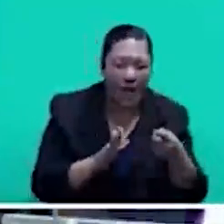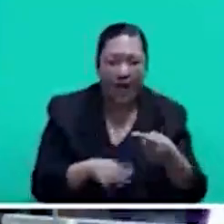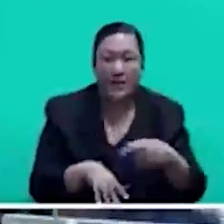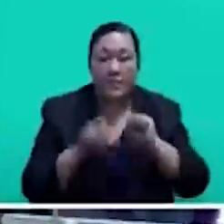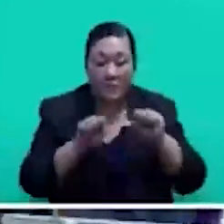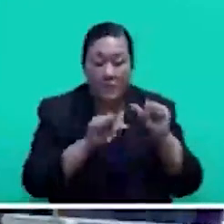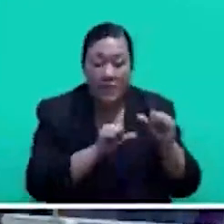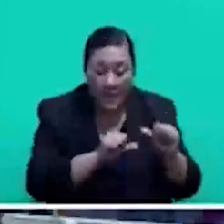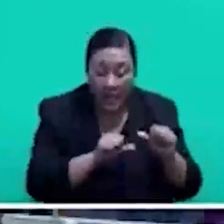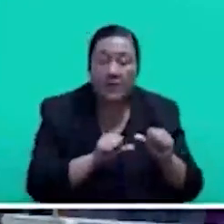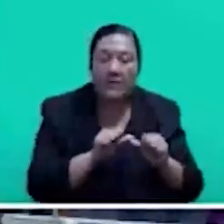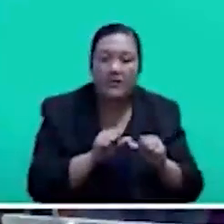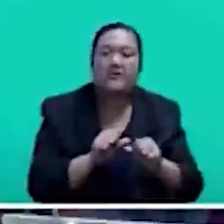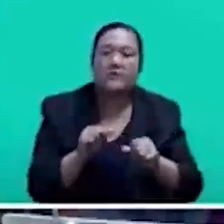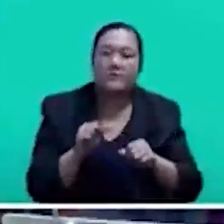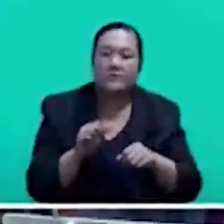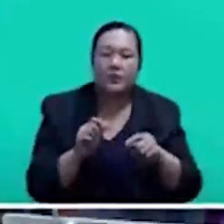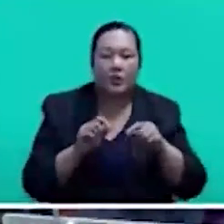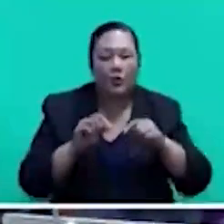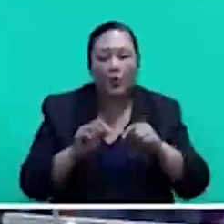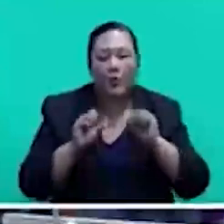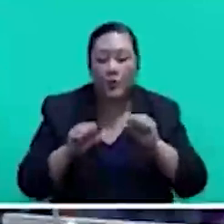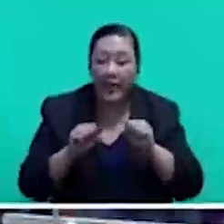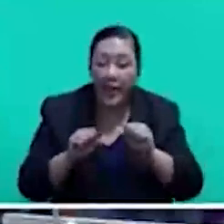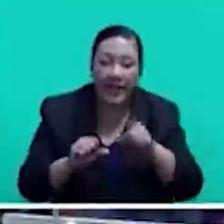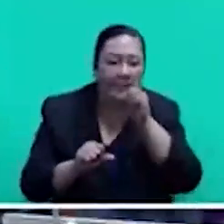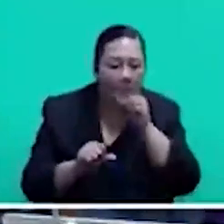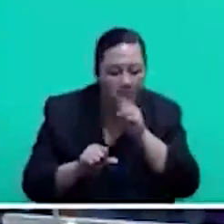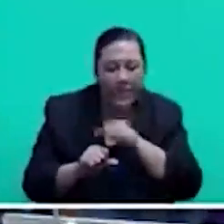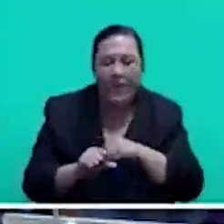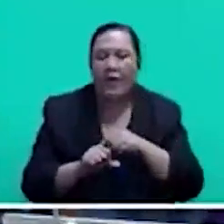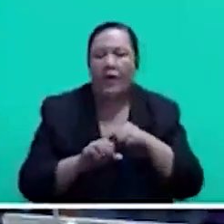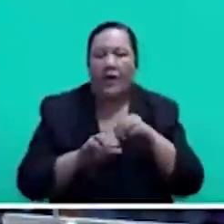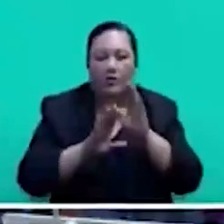our citizens, our children, maintain law and order, and